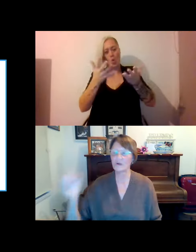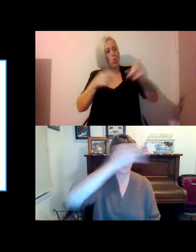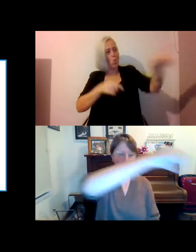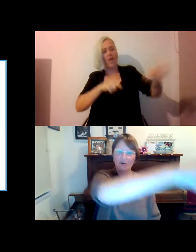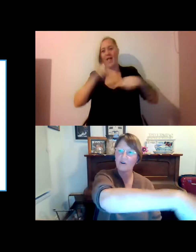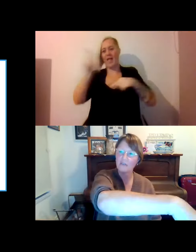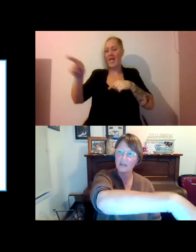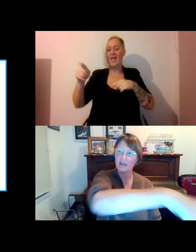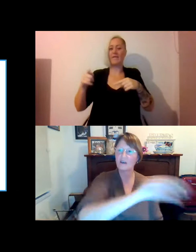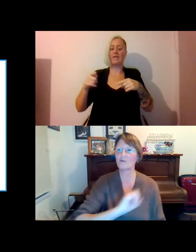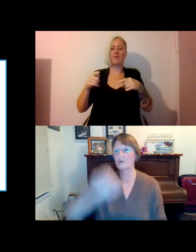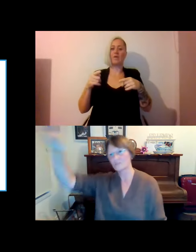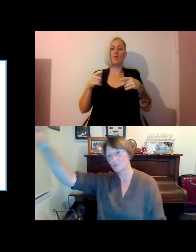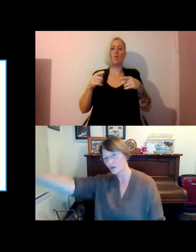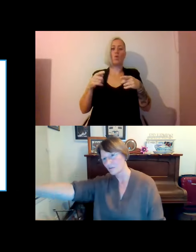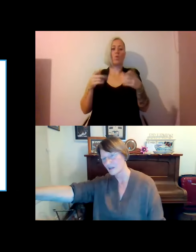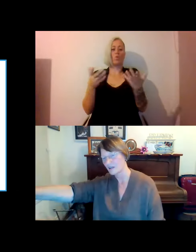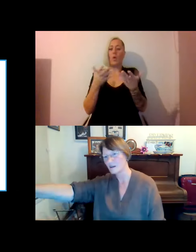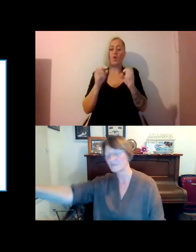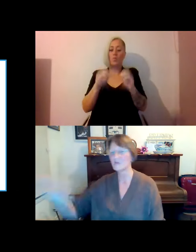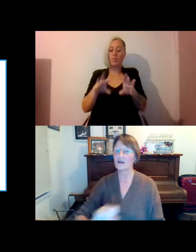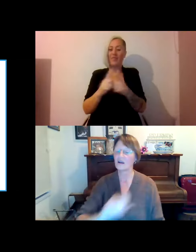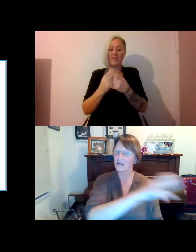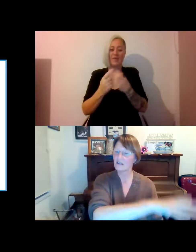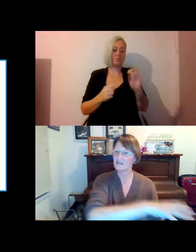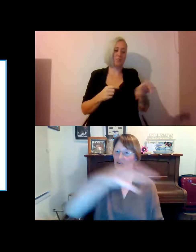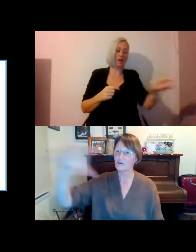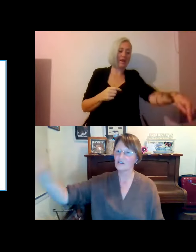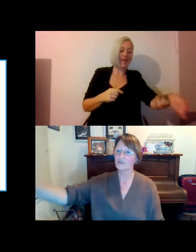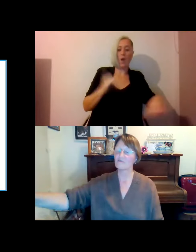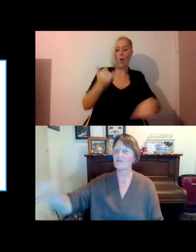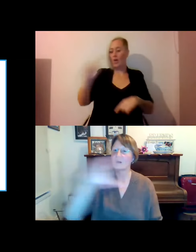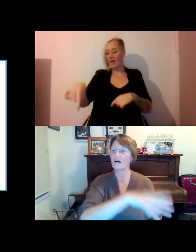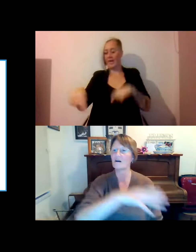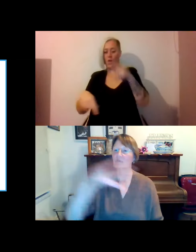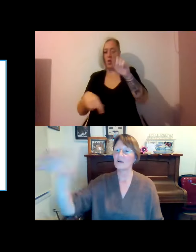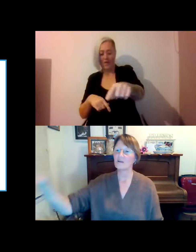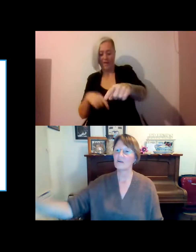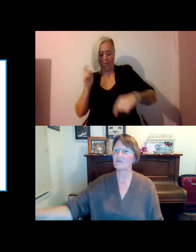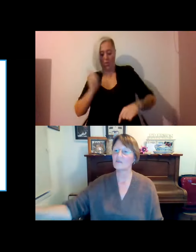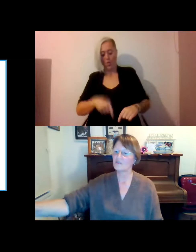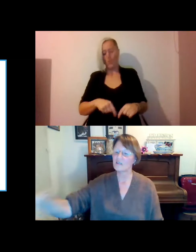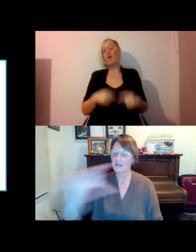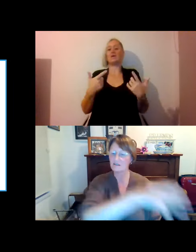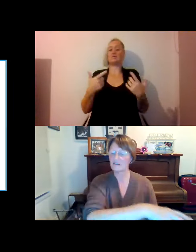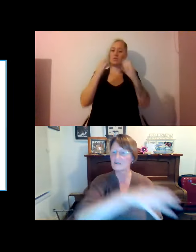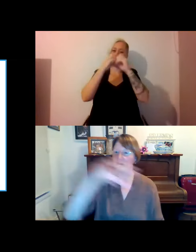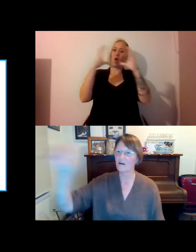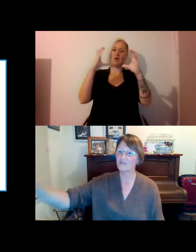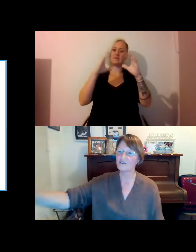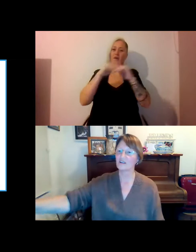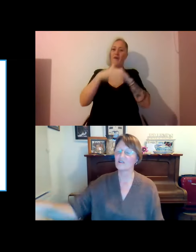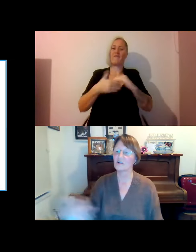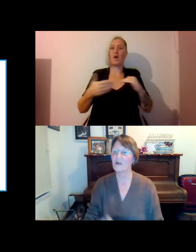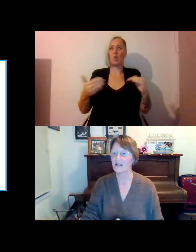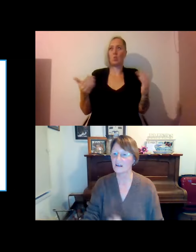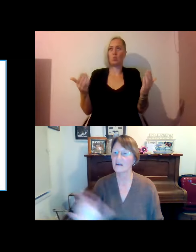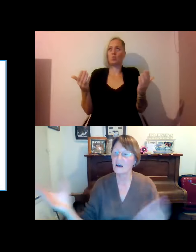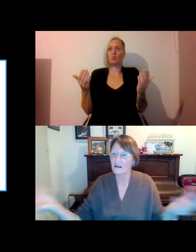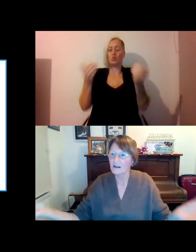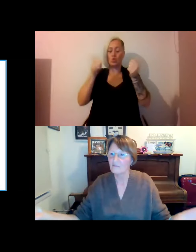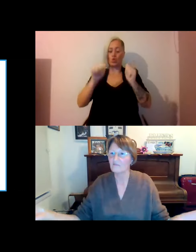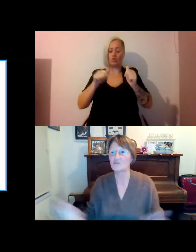we're going to put it over here or we're going to put it over here. Again, it's that idea of you're using the sign to actually make